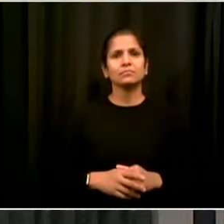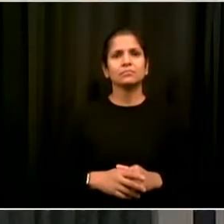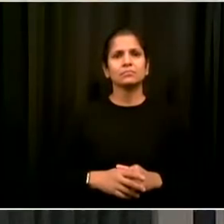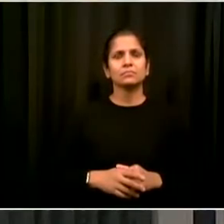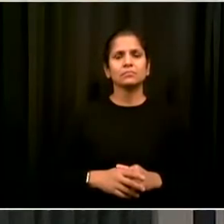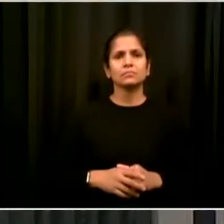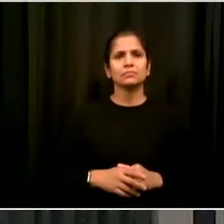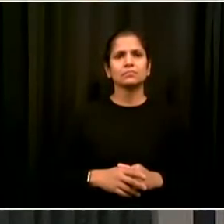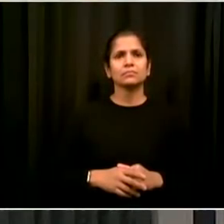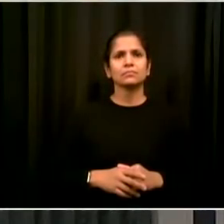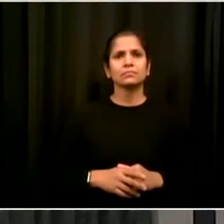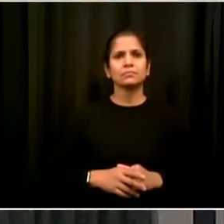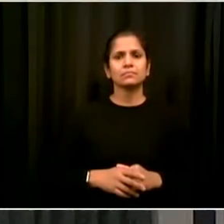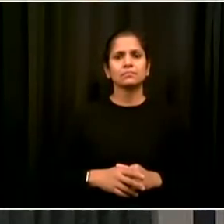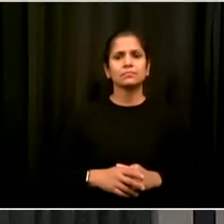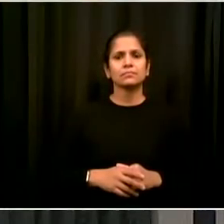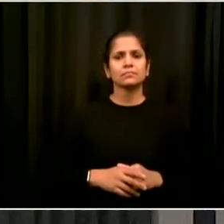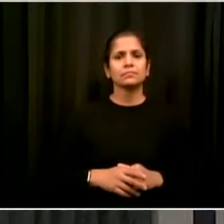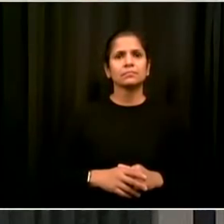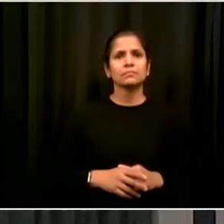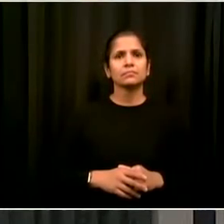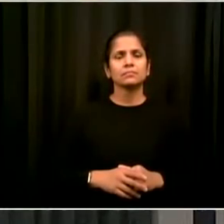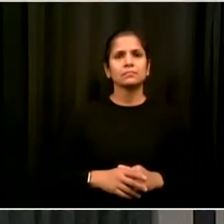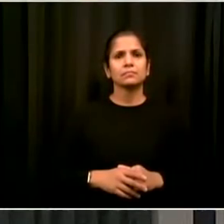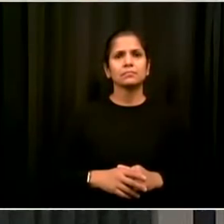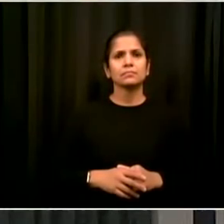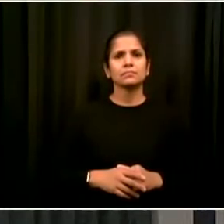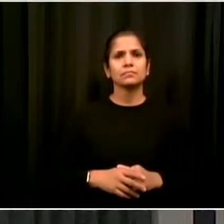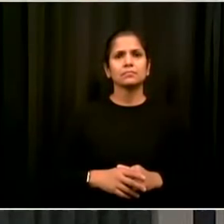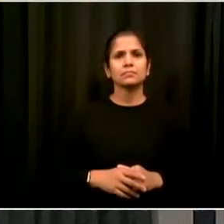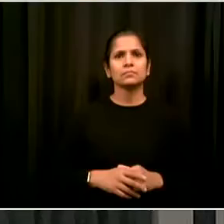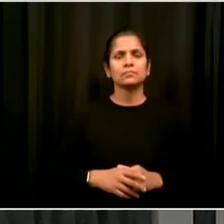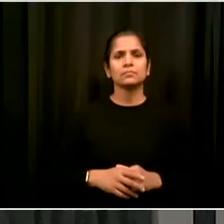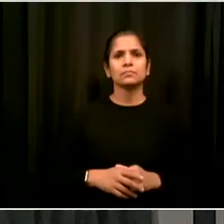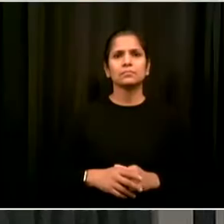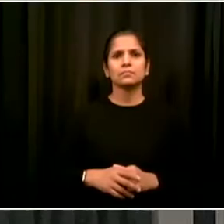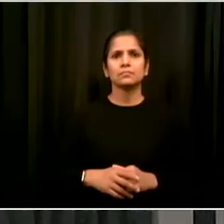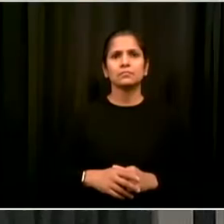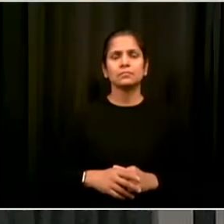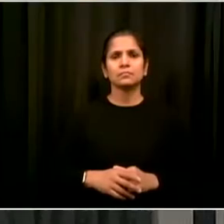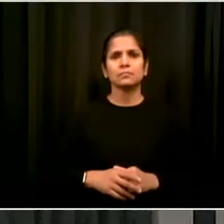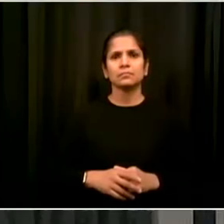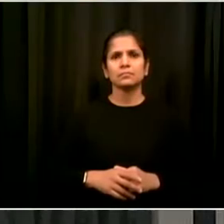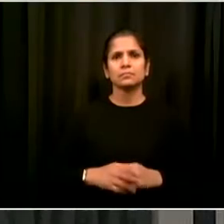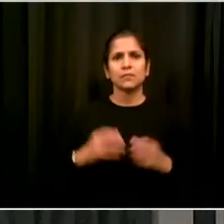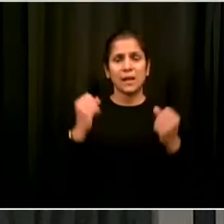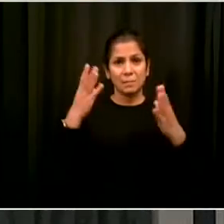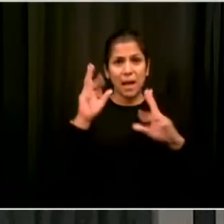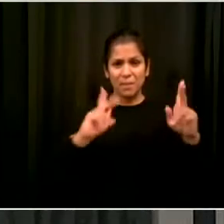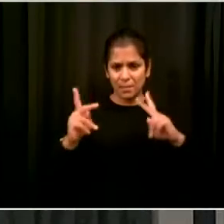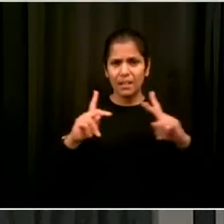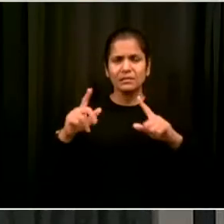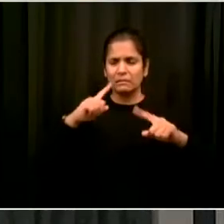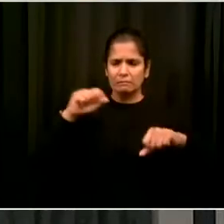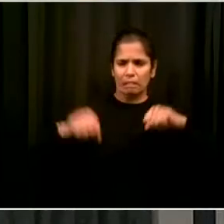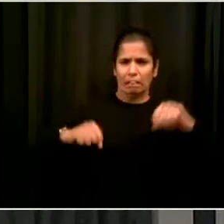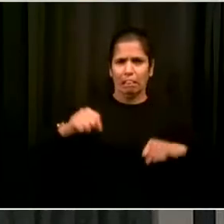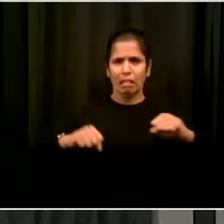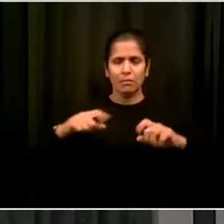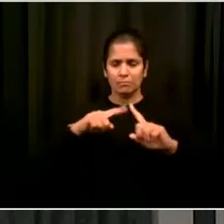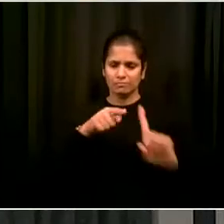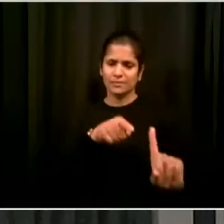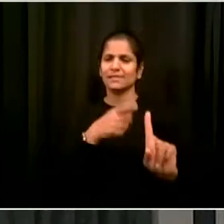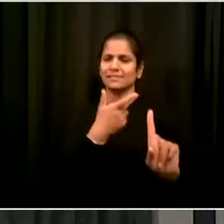So I'm just wondering, in regard to curing the doubts about the vaccine, your son Dante was a